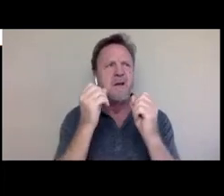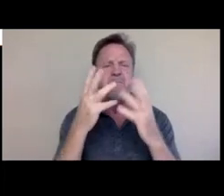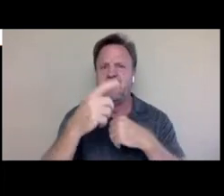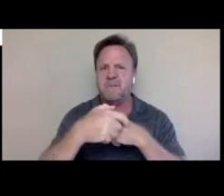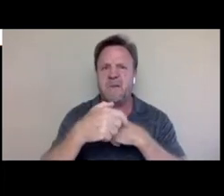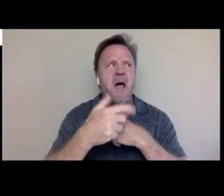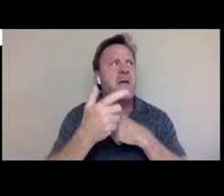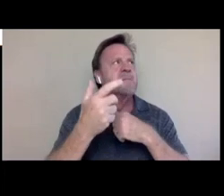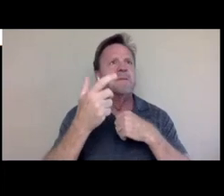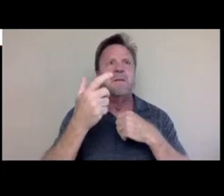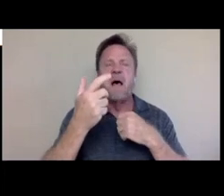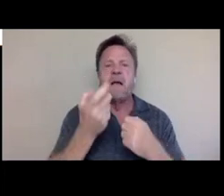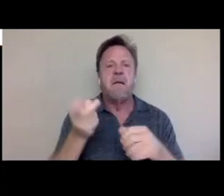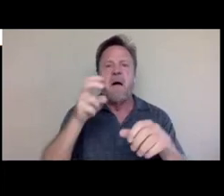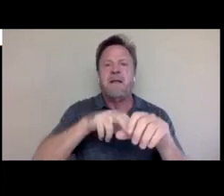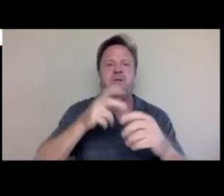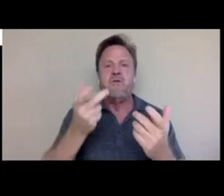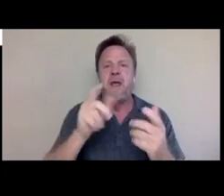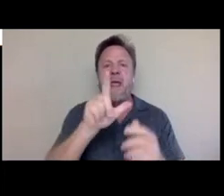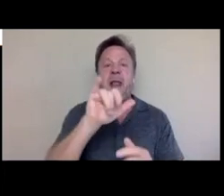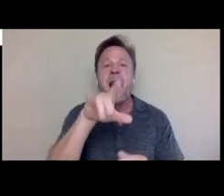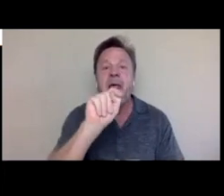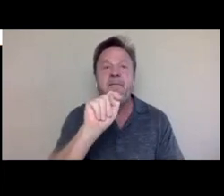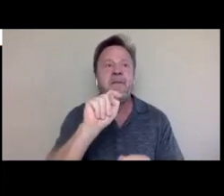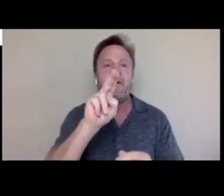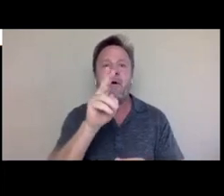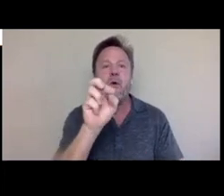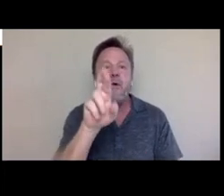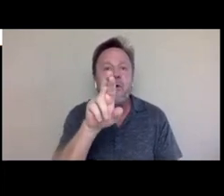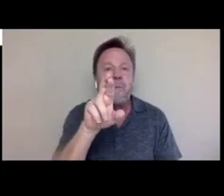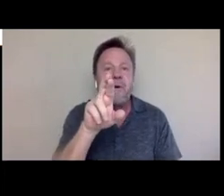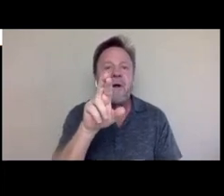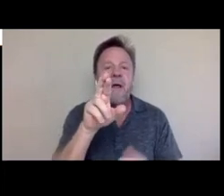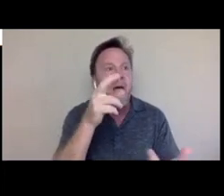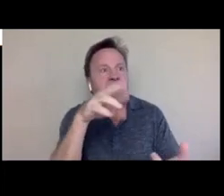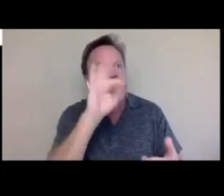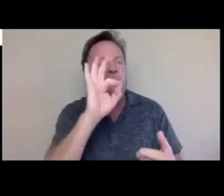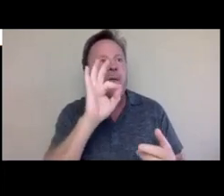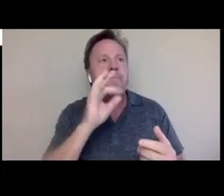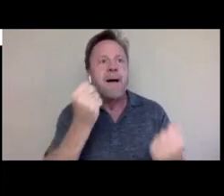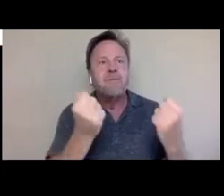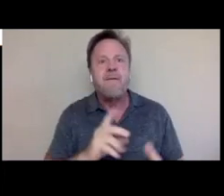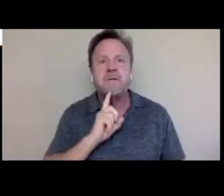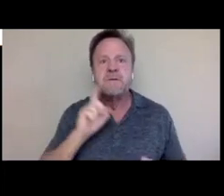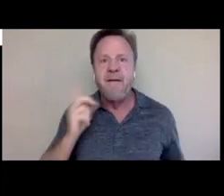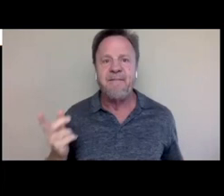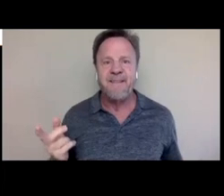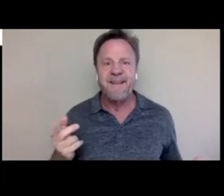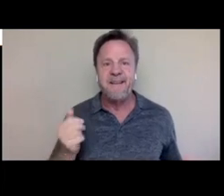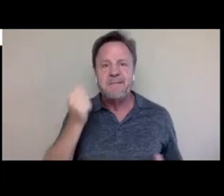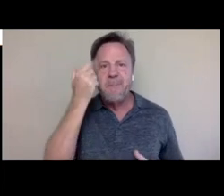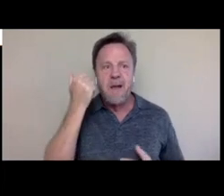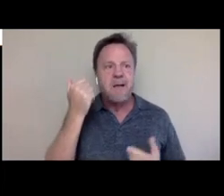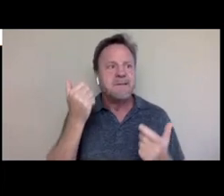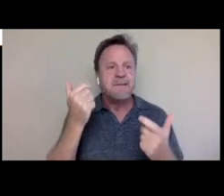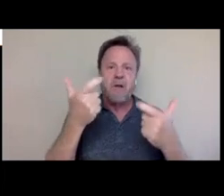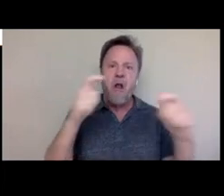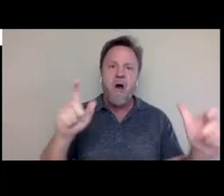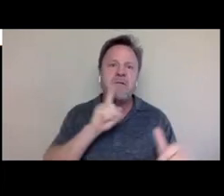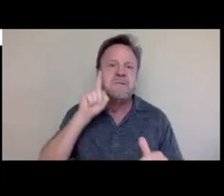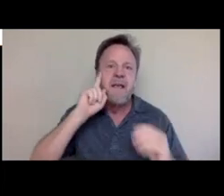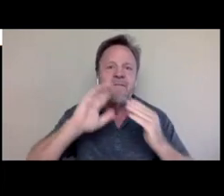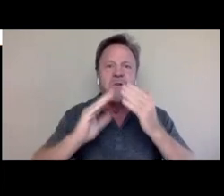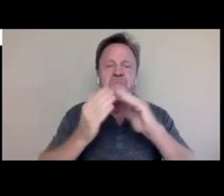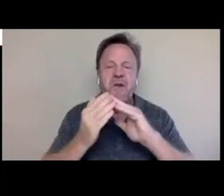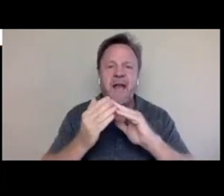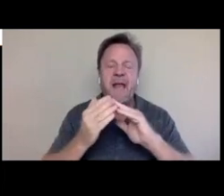a Lyft or an Uber in Washington, D.C. to find that my driver is deaf because there's a sizable deaf community. And